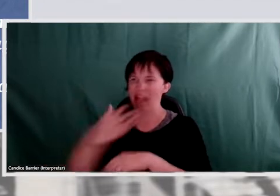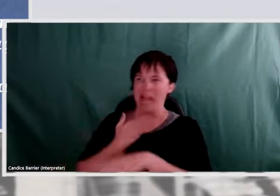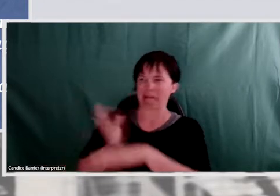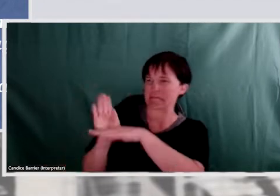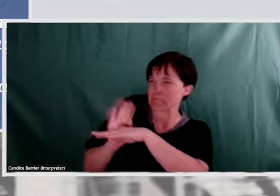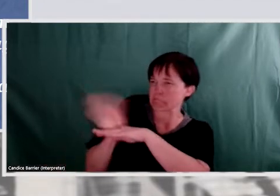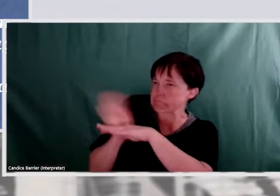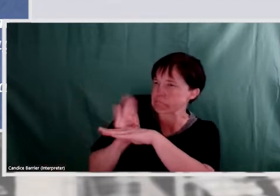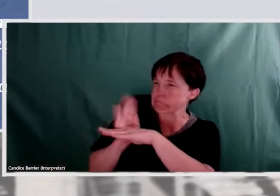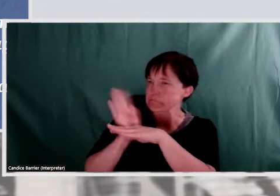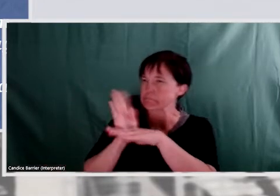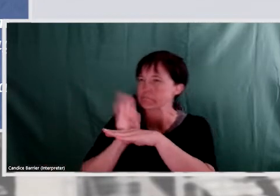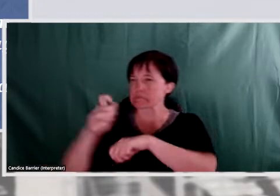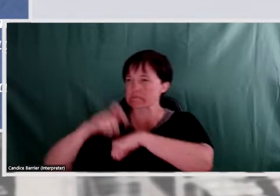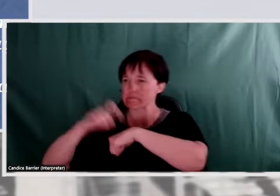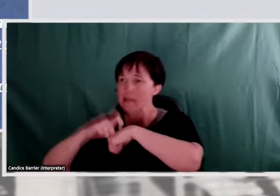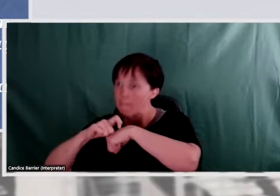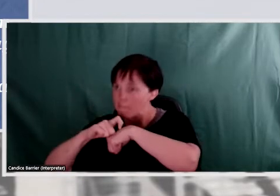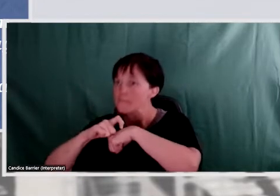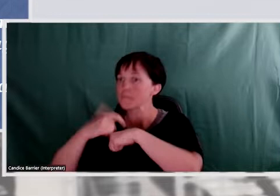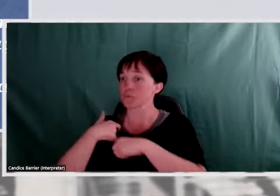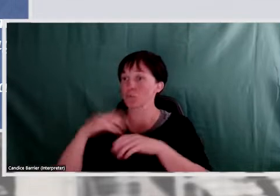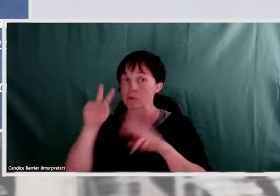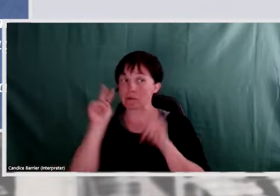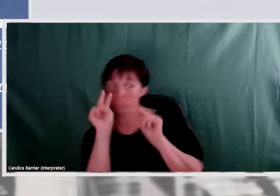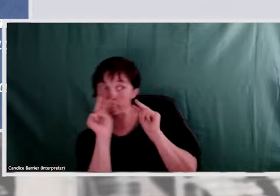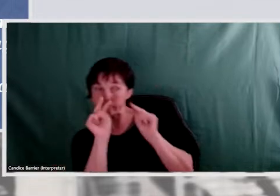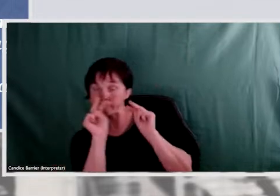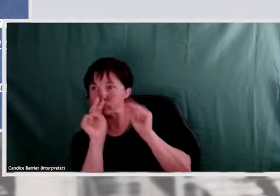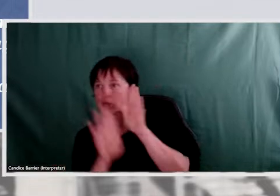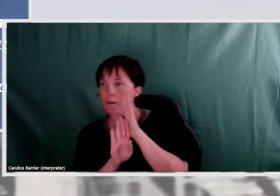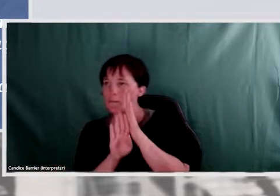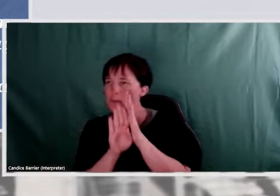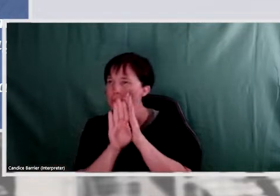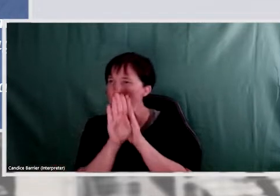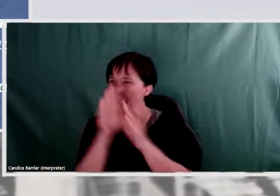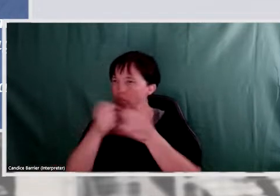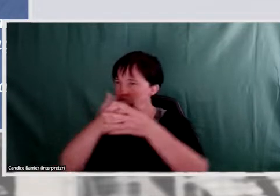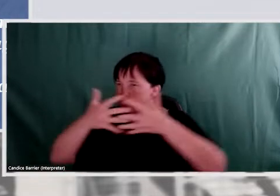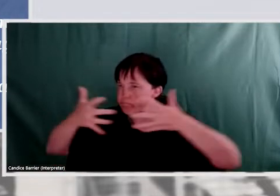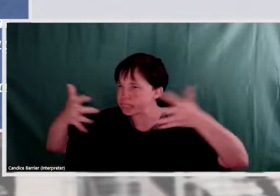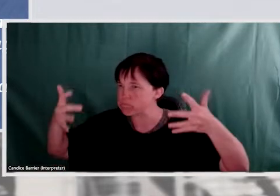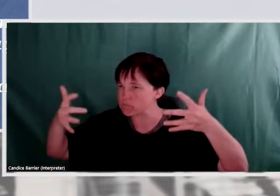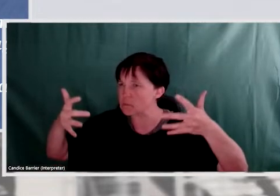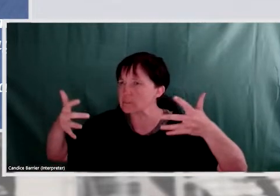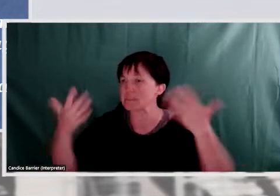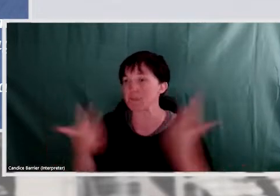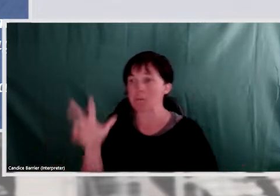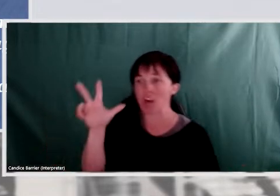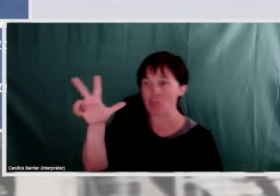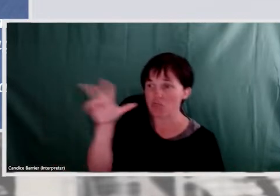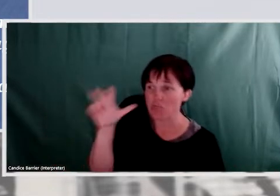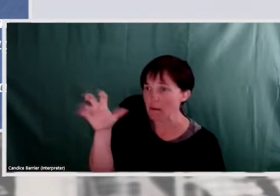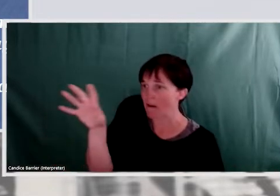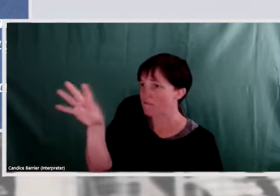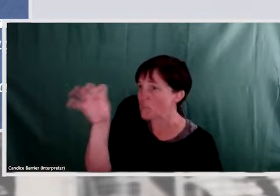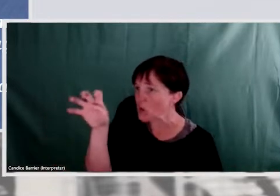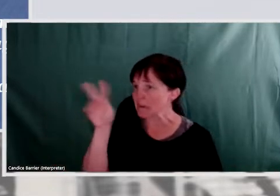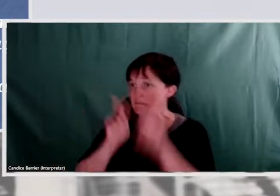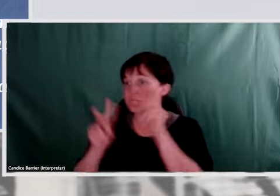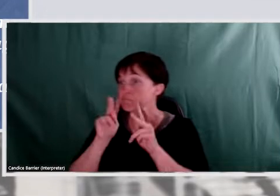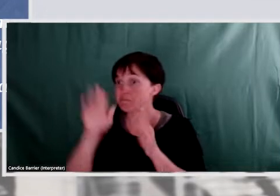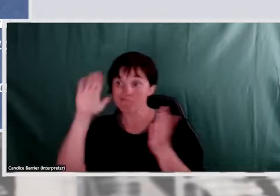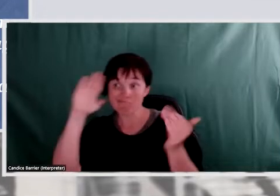season. And we look to grow the department if possible, 300 to maybe 400 people.